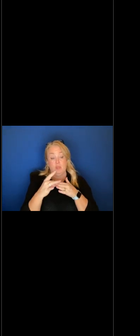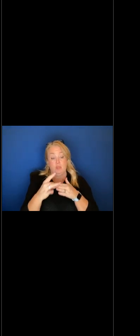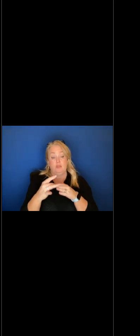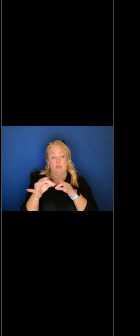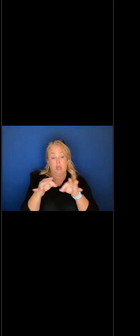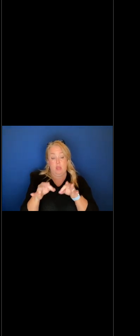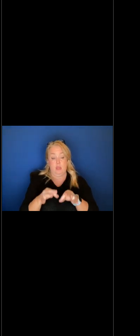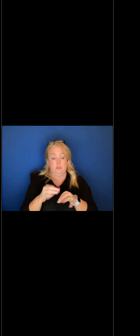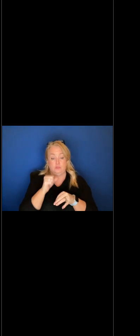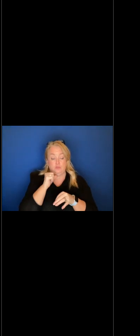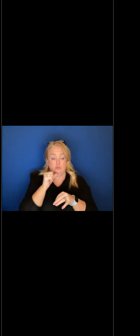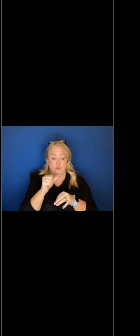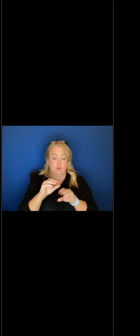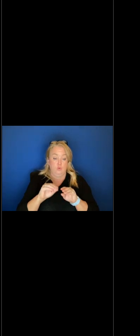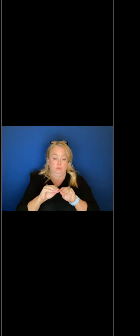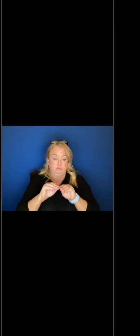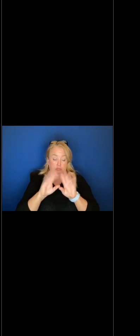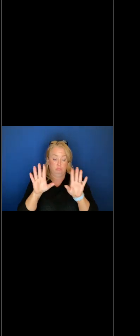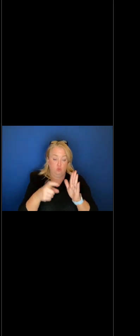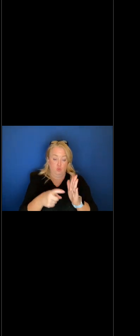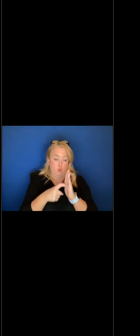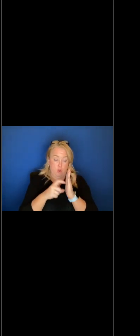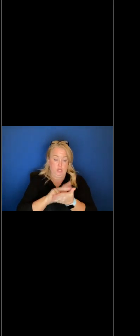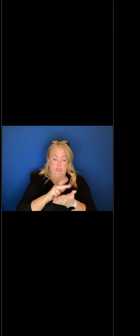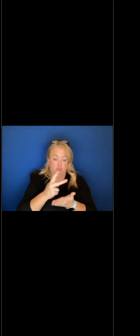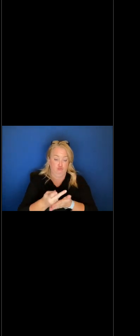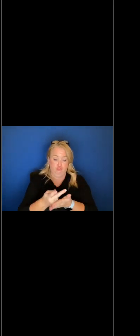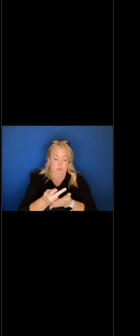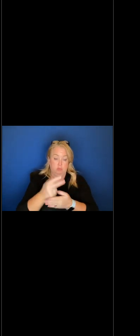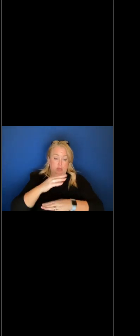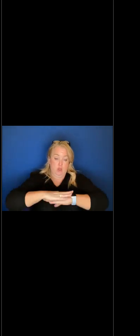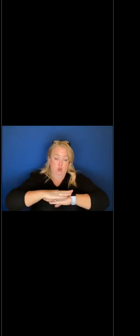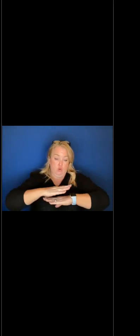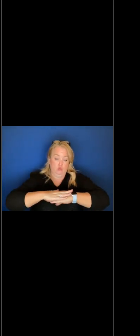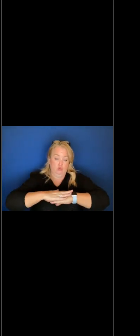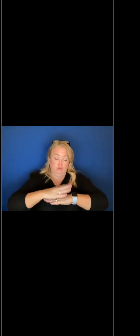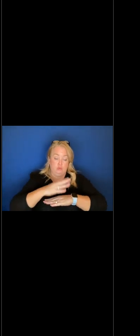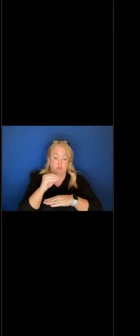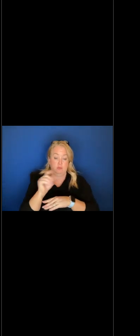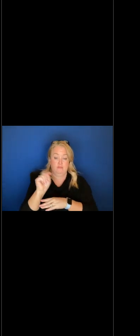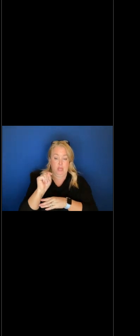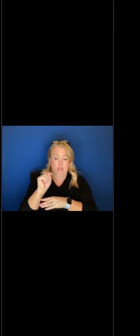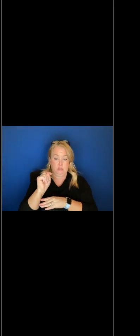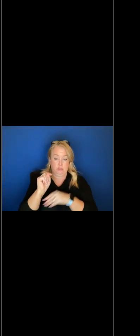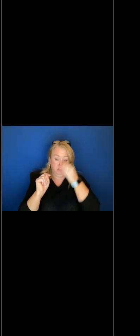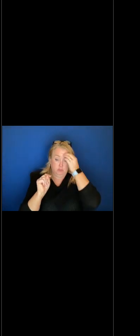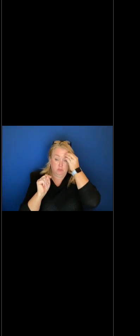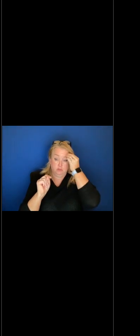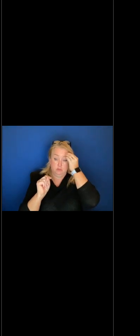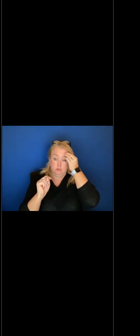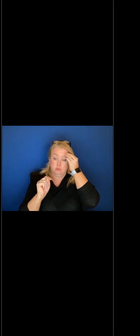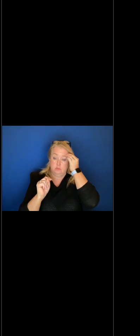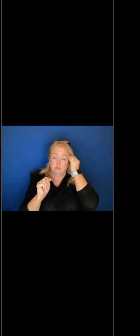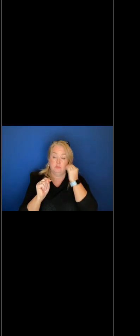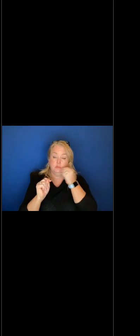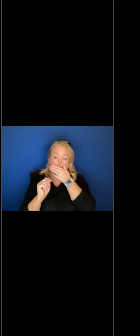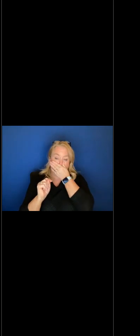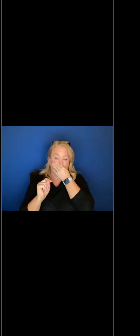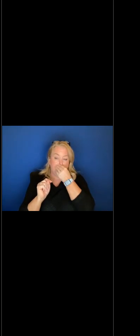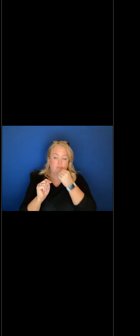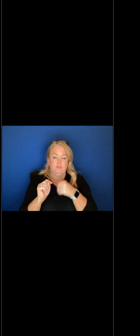The guidelines do not explicitly require kitchen counters and vanities to